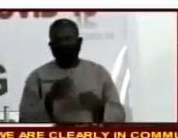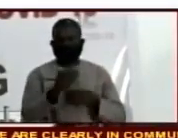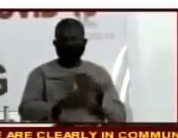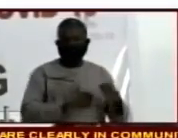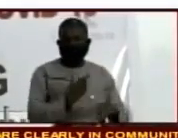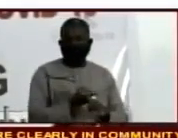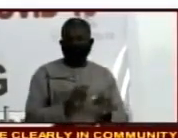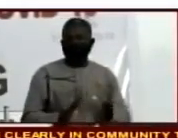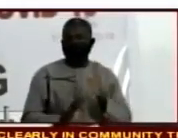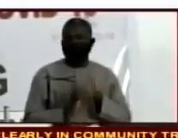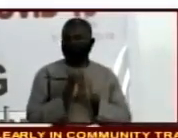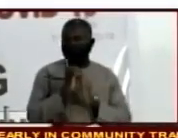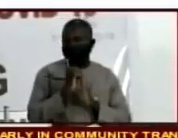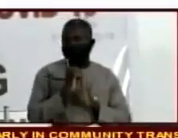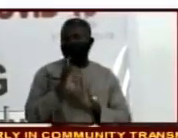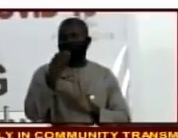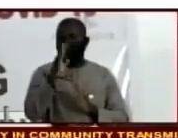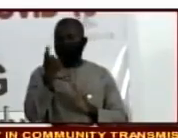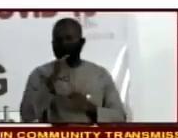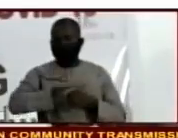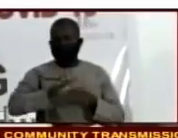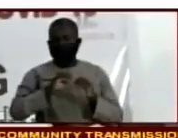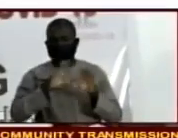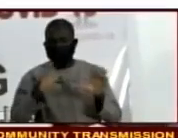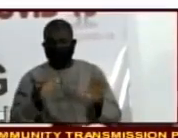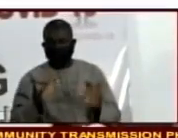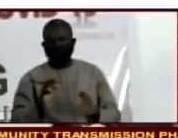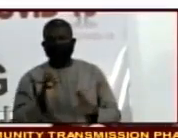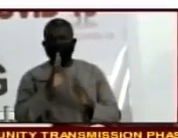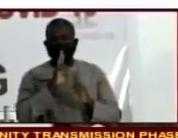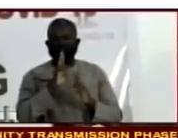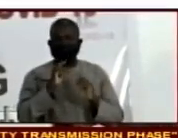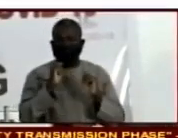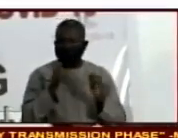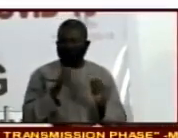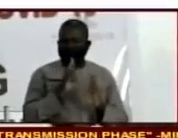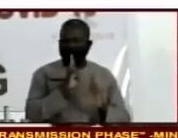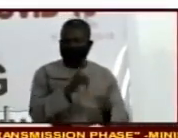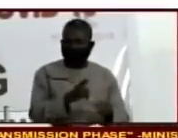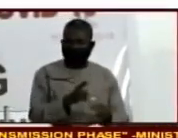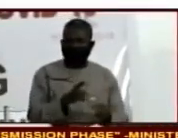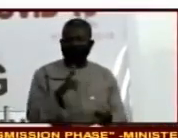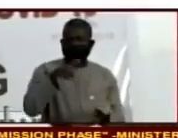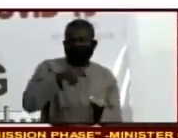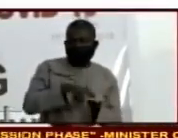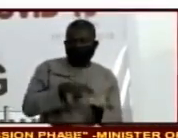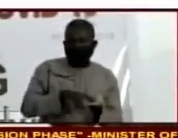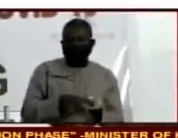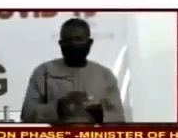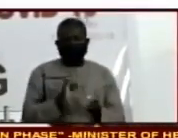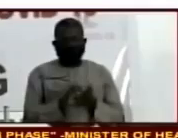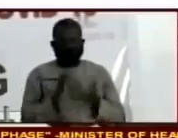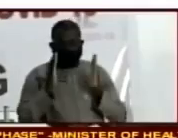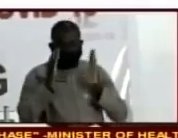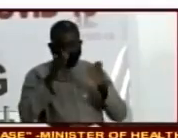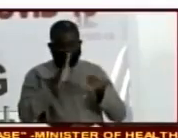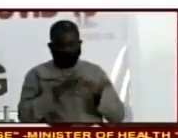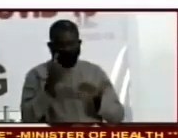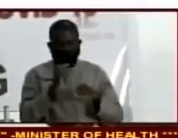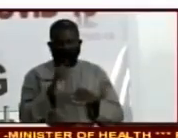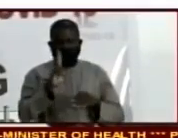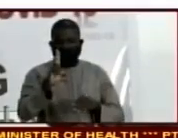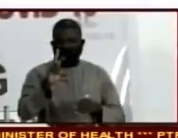development of the COVID-19 Rapid Response Register targeting the urban poor, semi